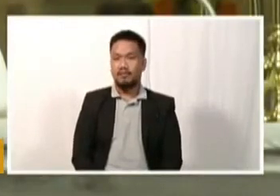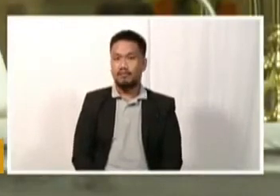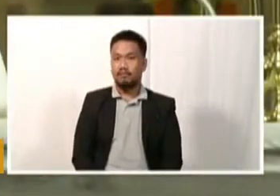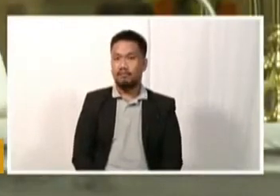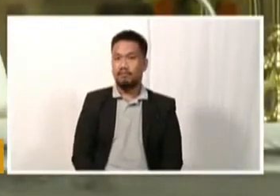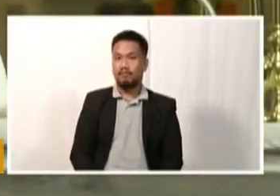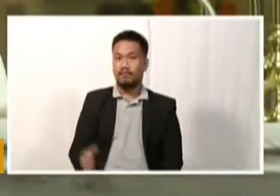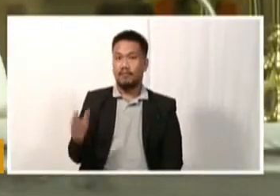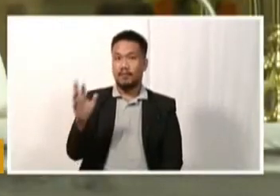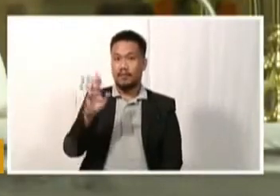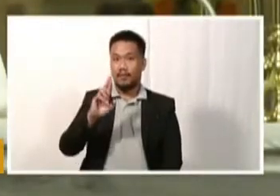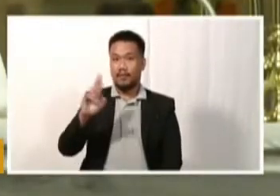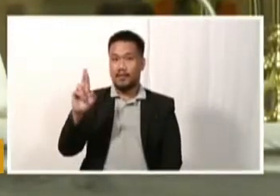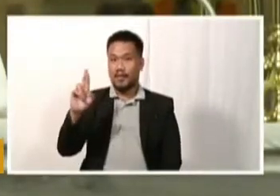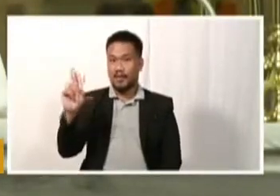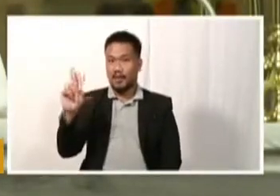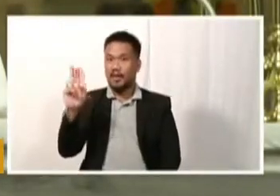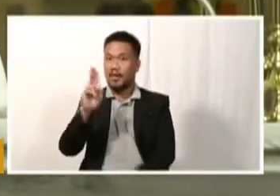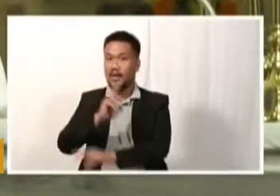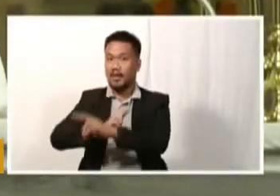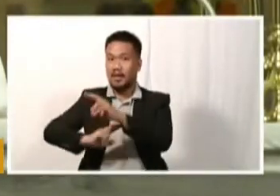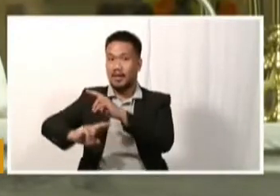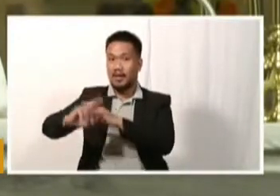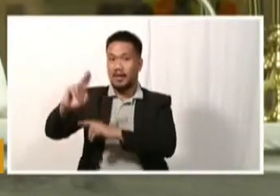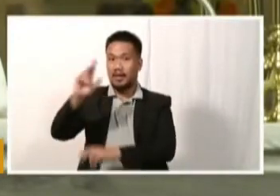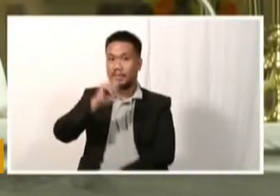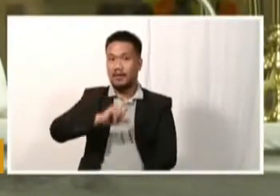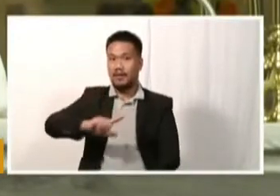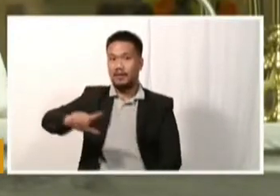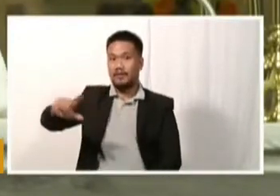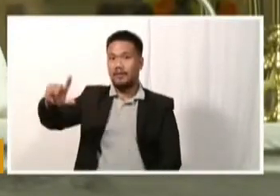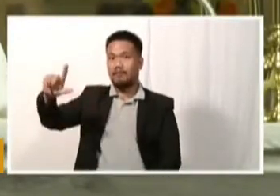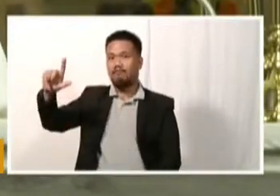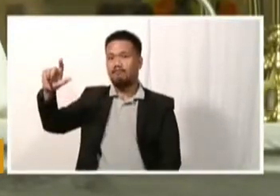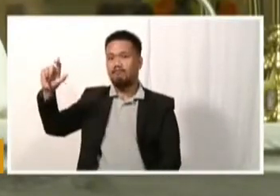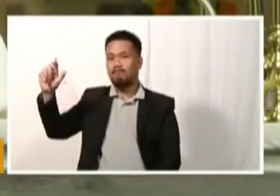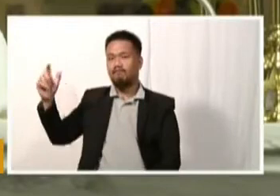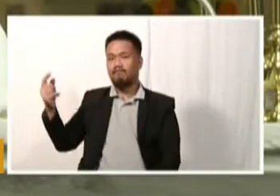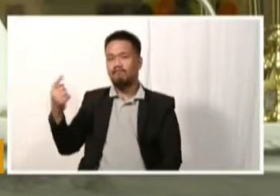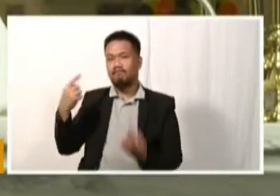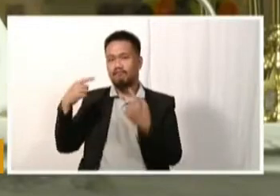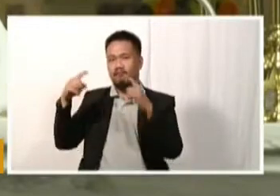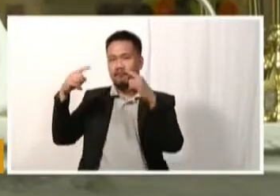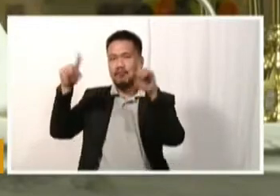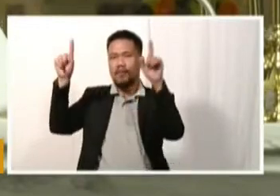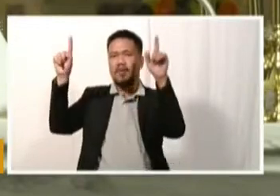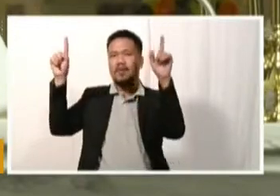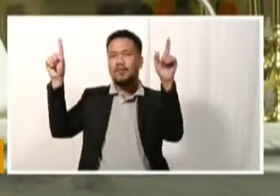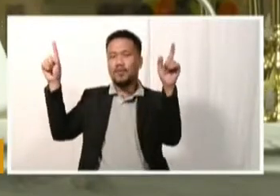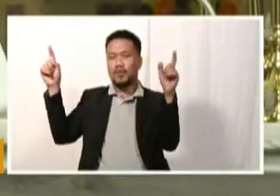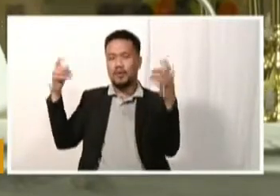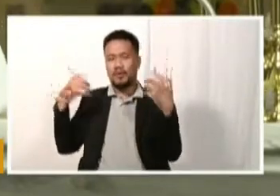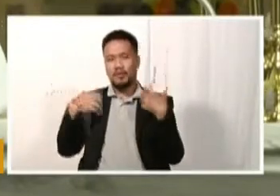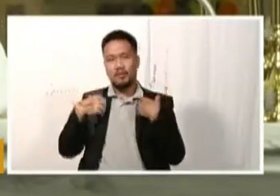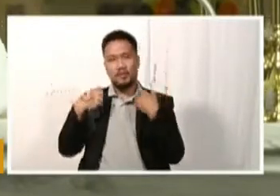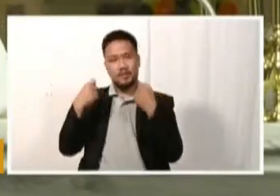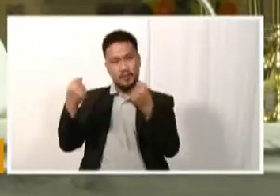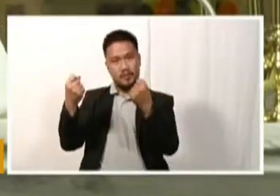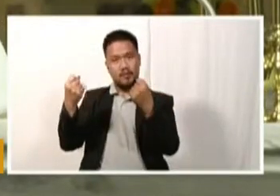right hand of the Lord has struck with power. The right hand of the